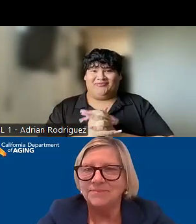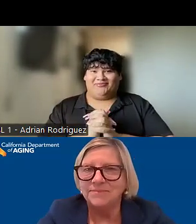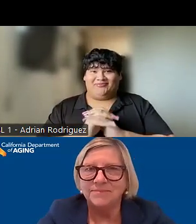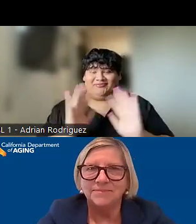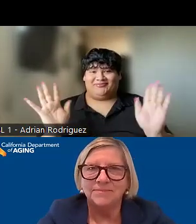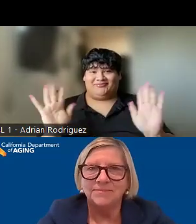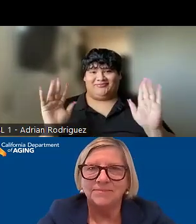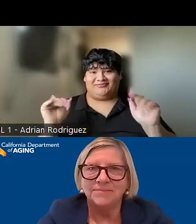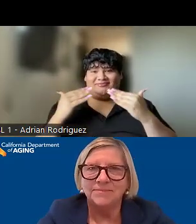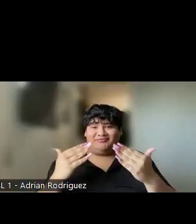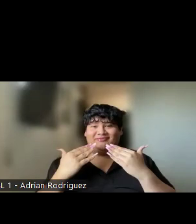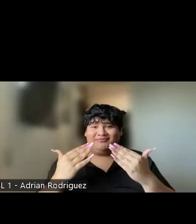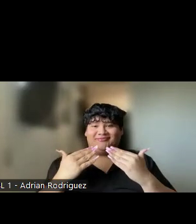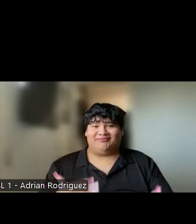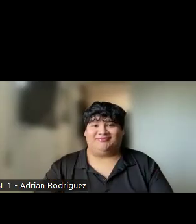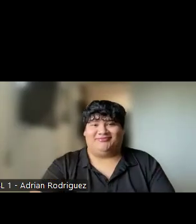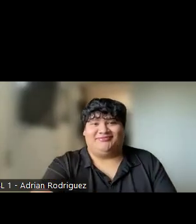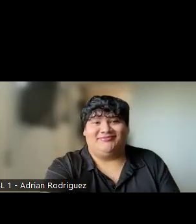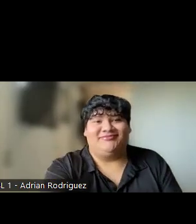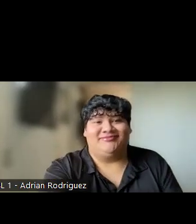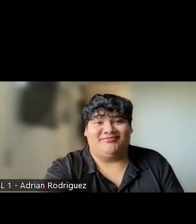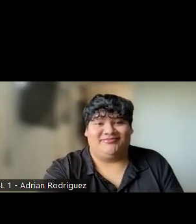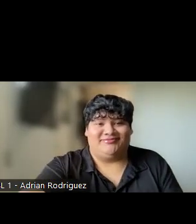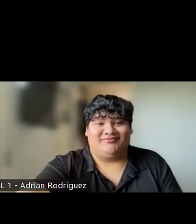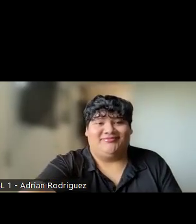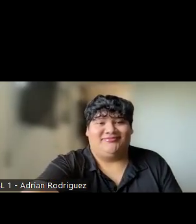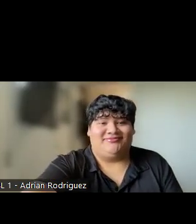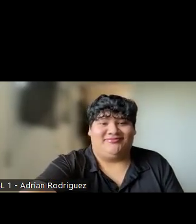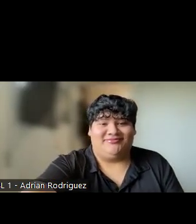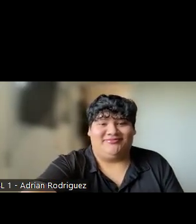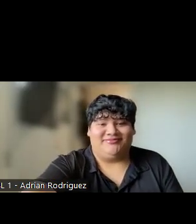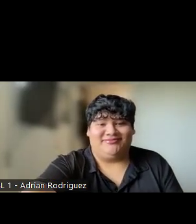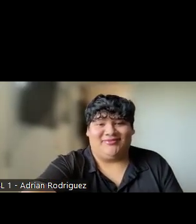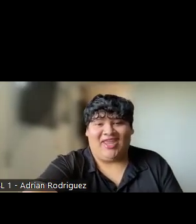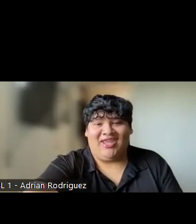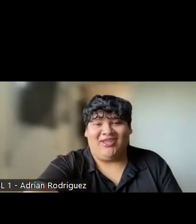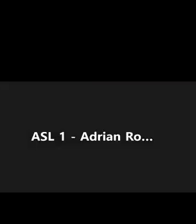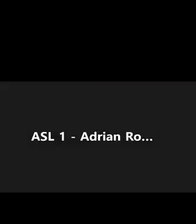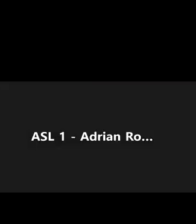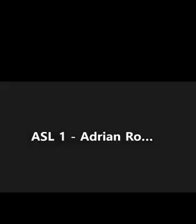Thank you for joining us.